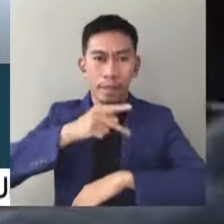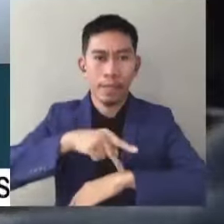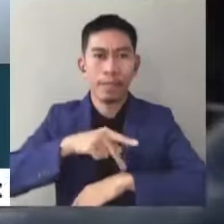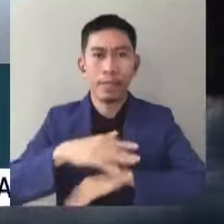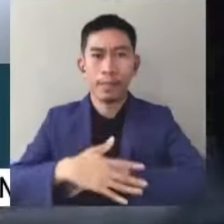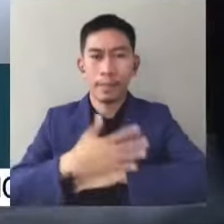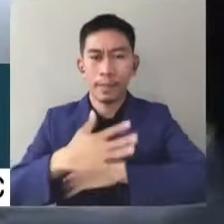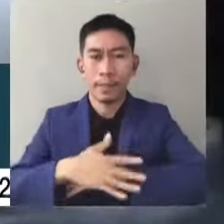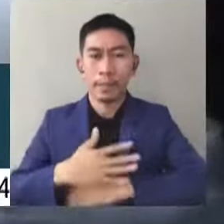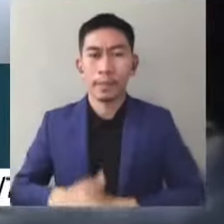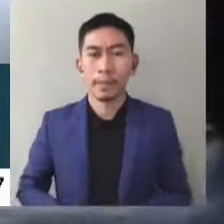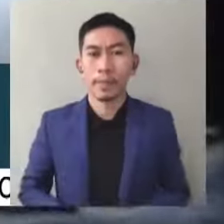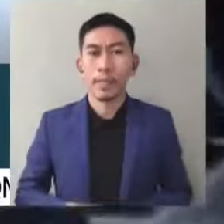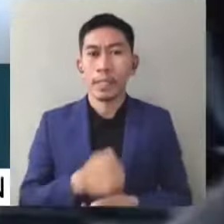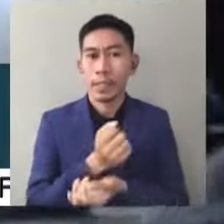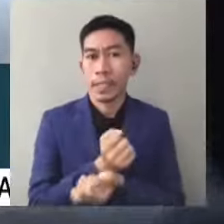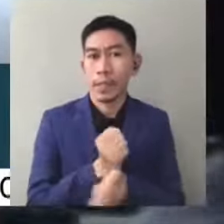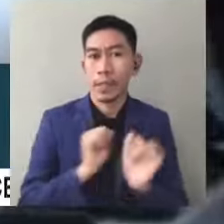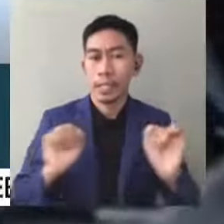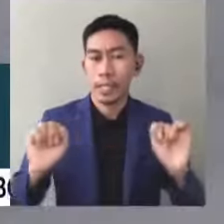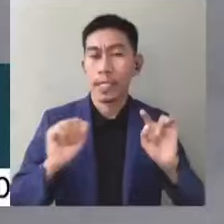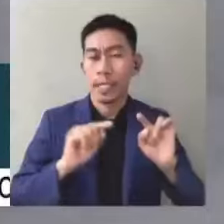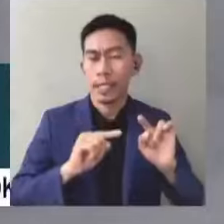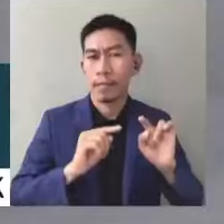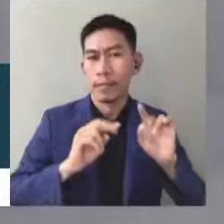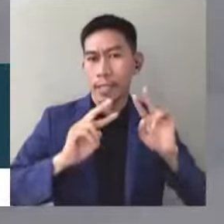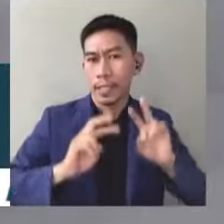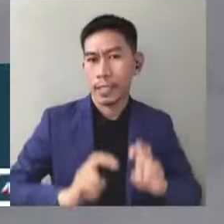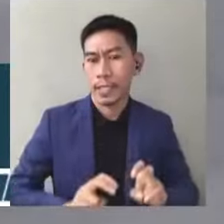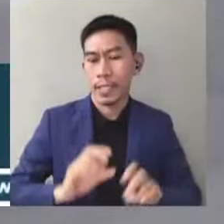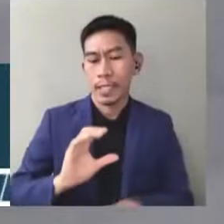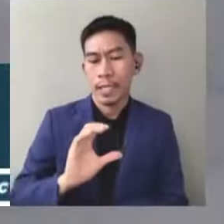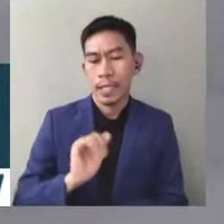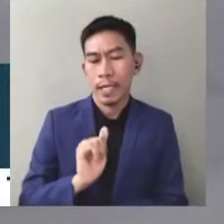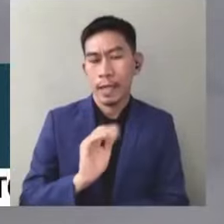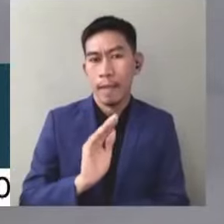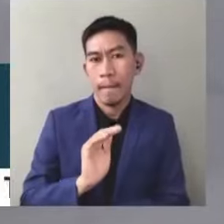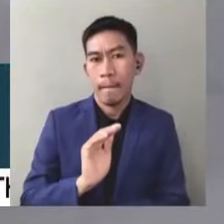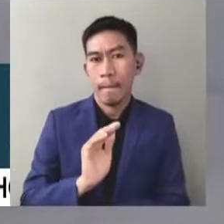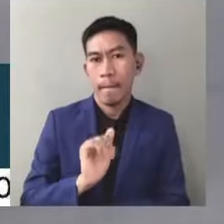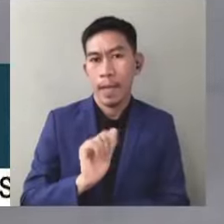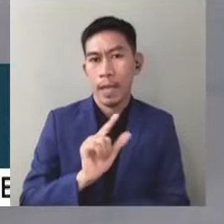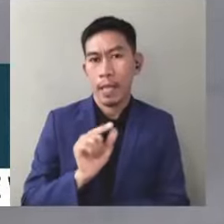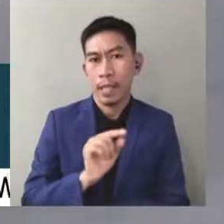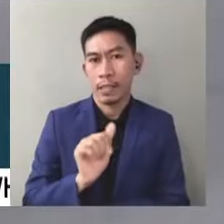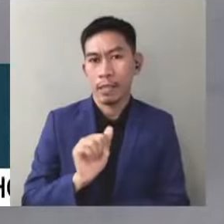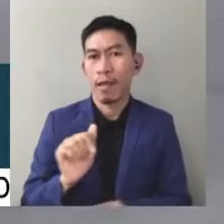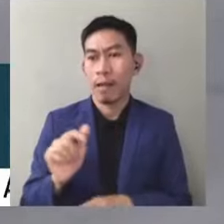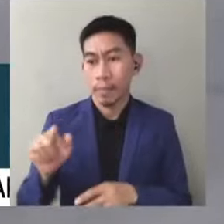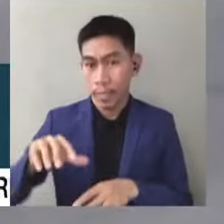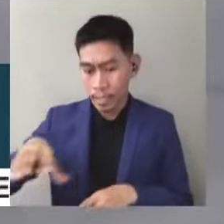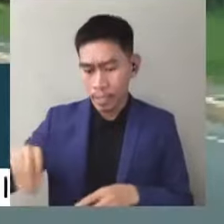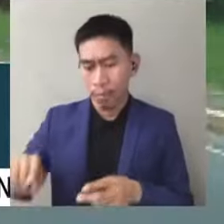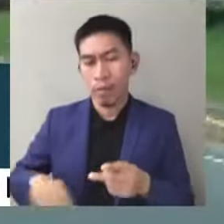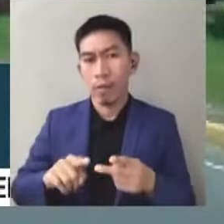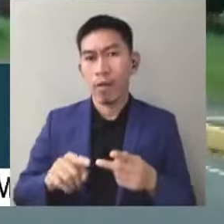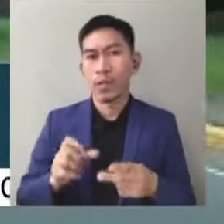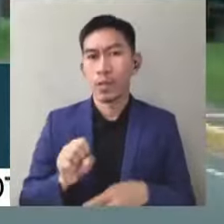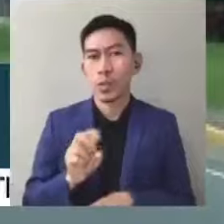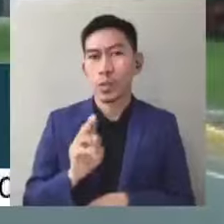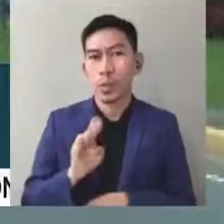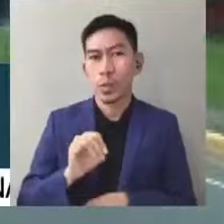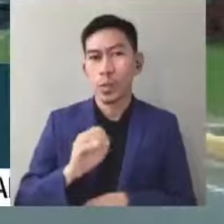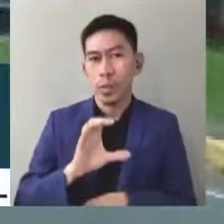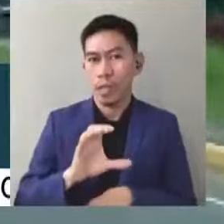Security analyst Chester Cabalza, meanwhile, notes aside from Cagayan, other areas like Subic are also seeing an influx of Chinese